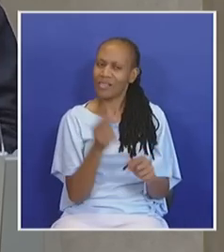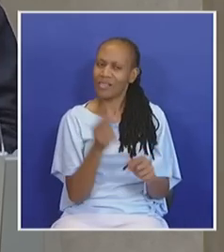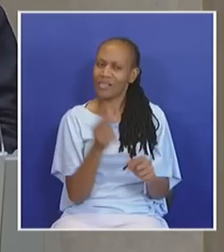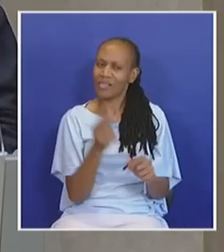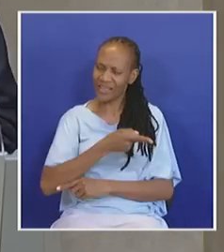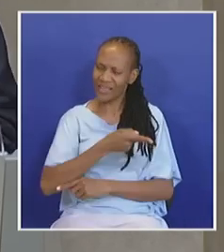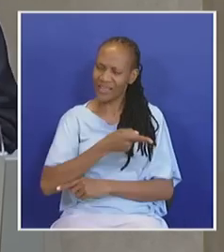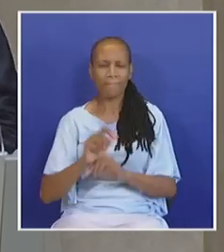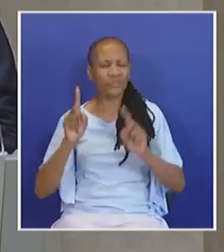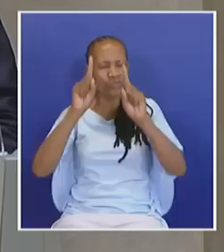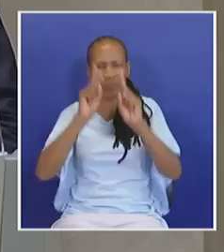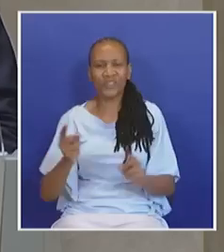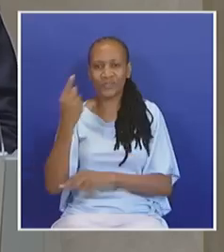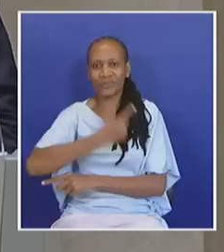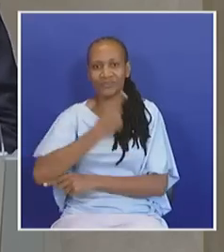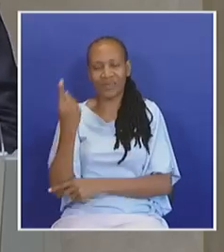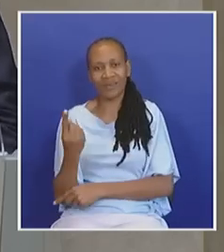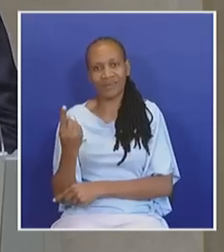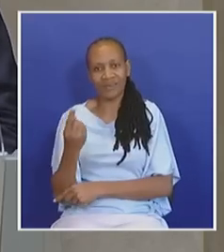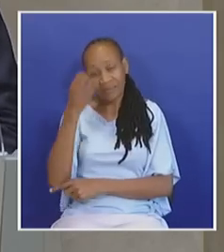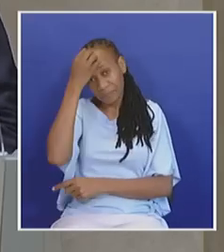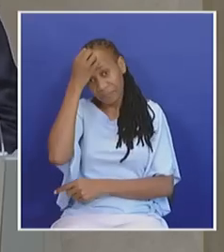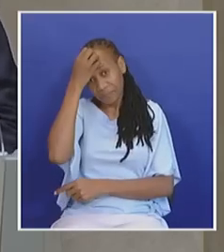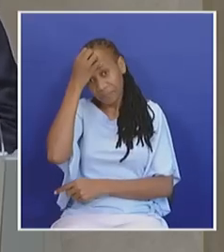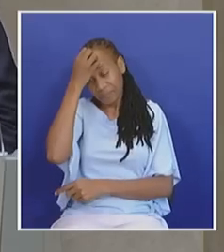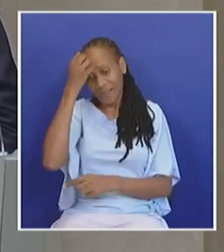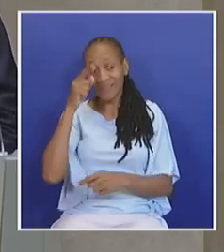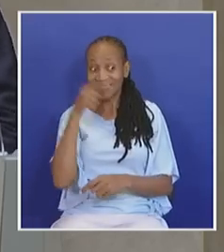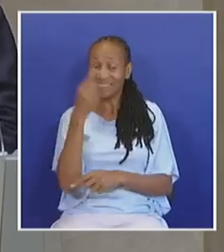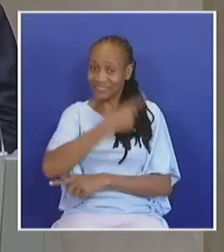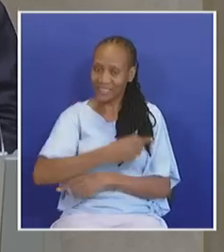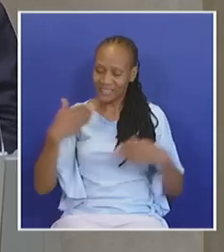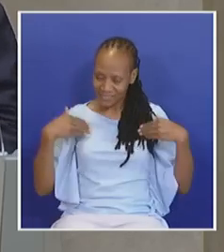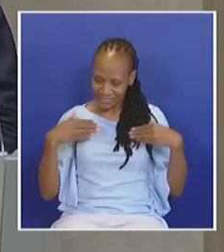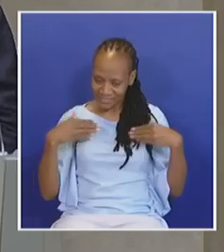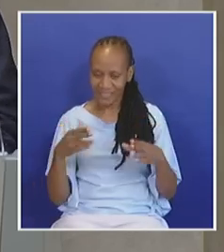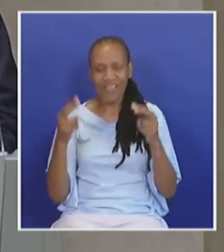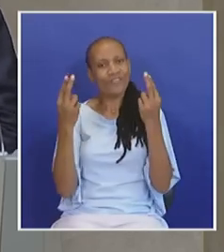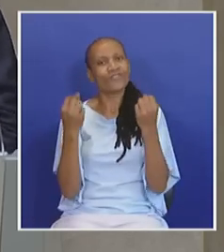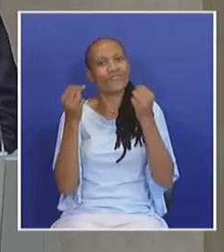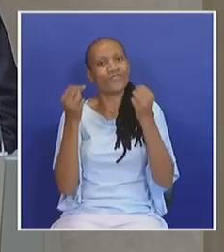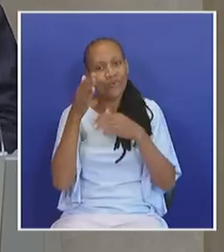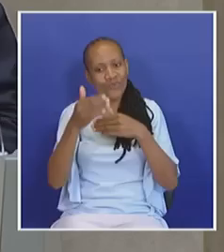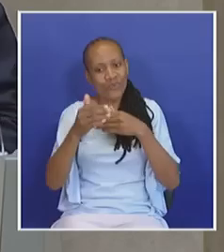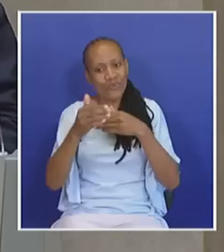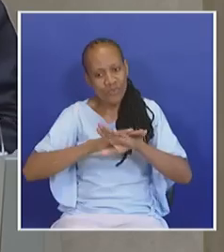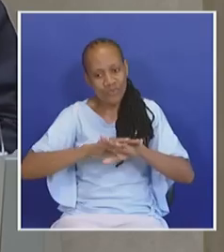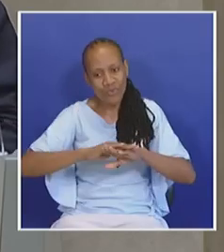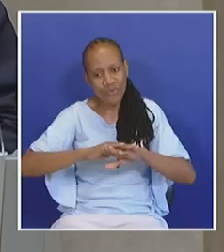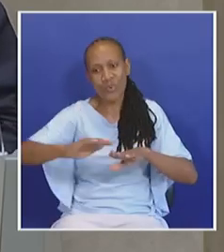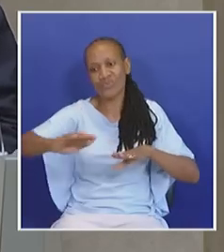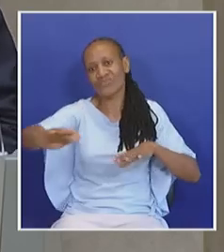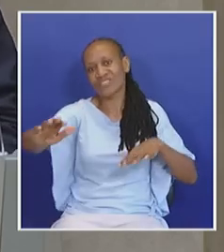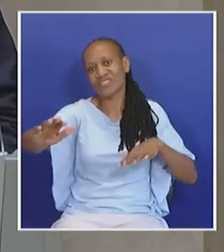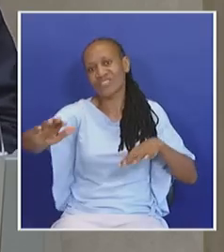struggle against racial discrimination and the start of a new path in which South Africa put